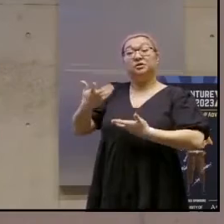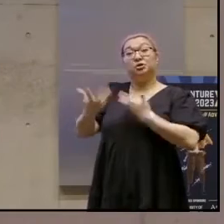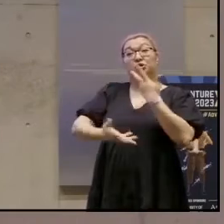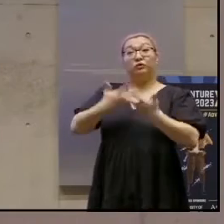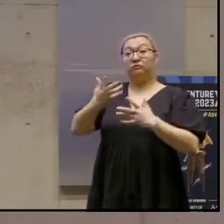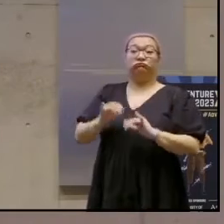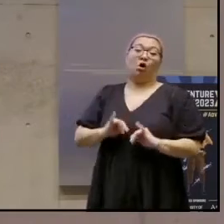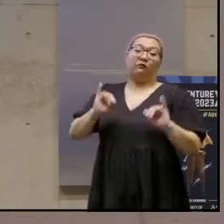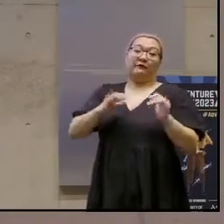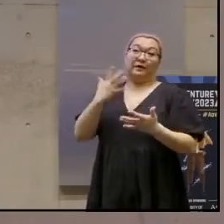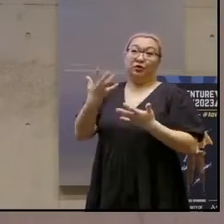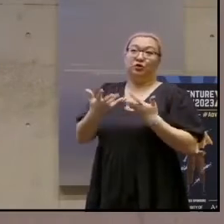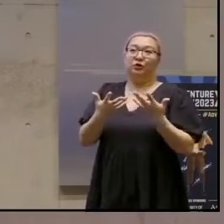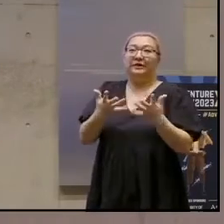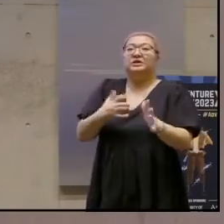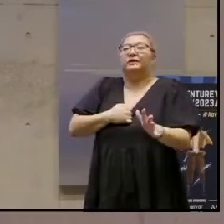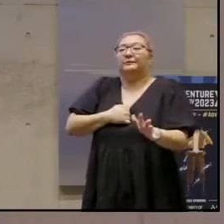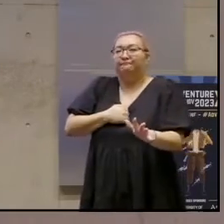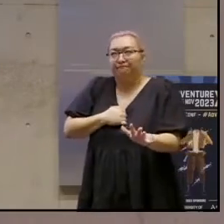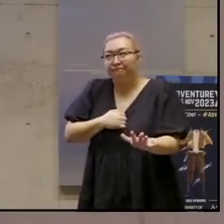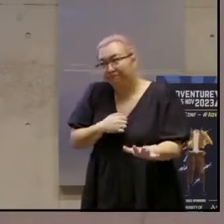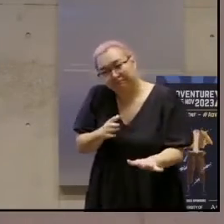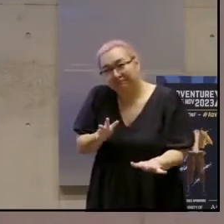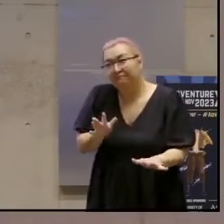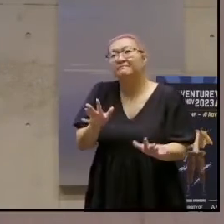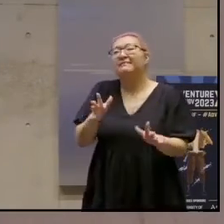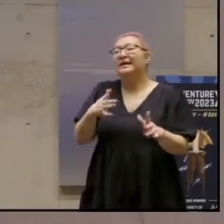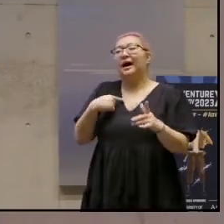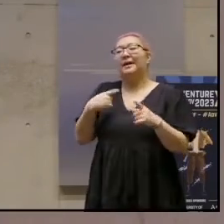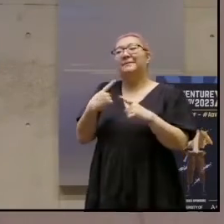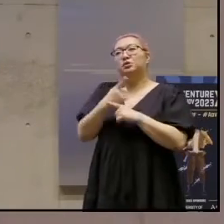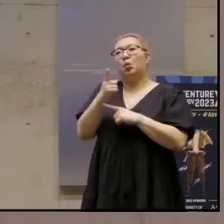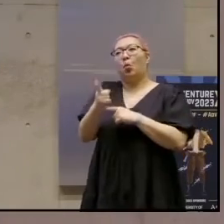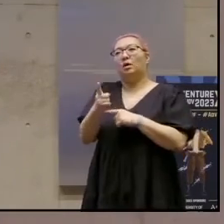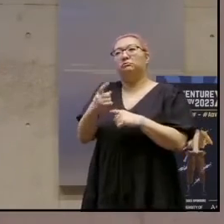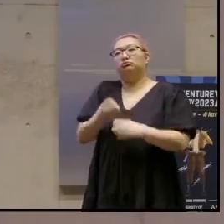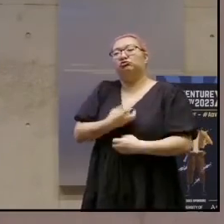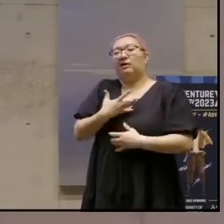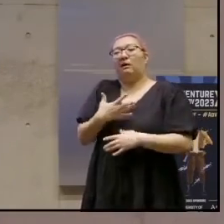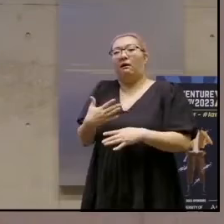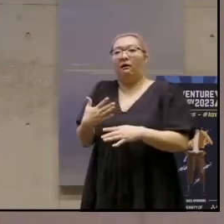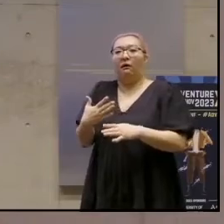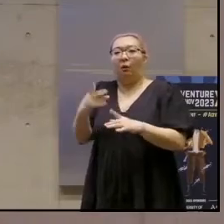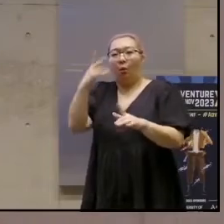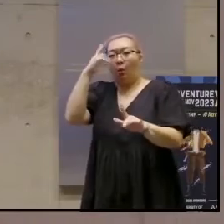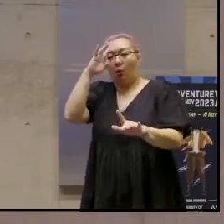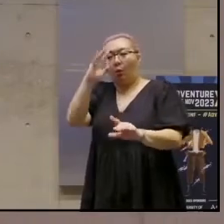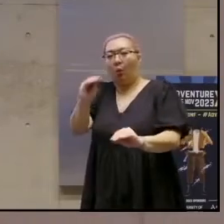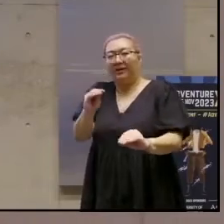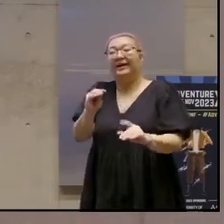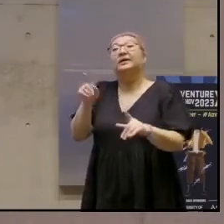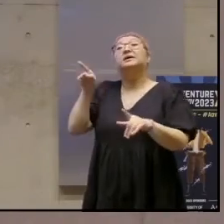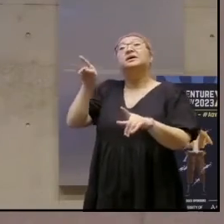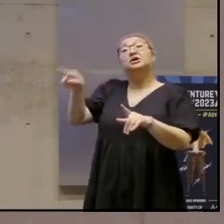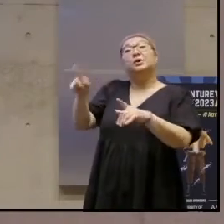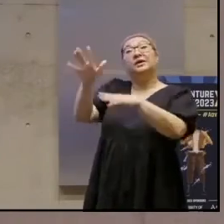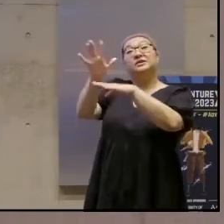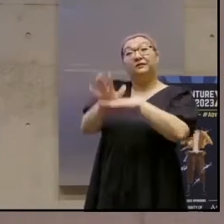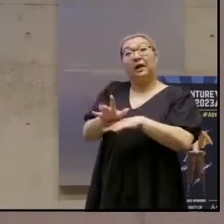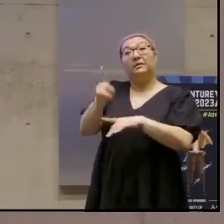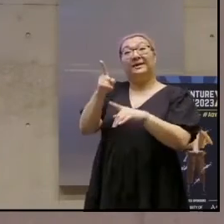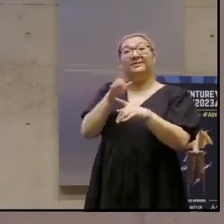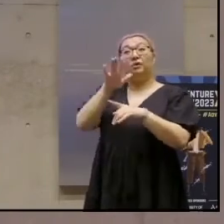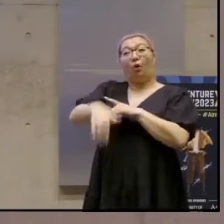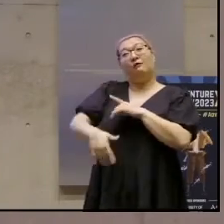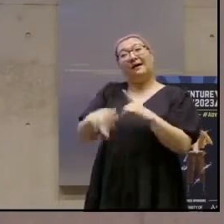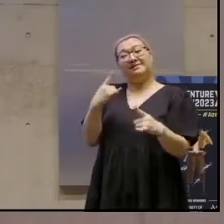of, apologies for missing the trigger warning at the top, a sexual assault that is then re-examined from 3 different points of views. Ridley Scott ripped this